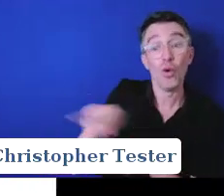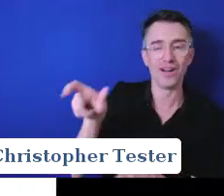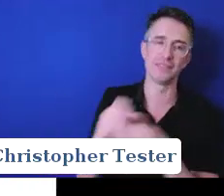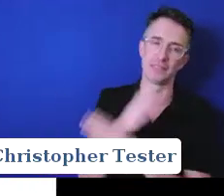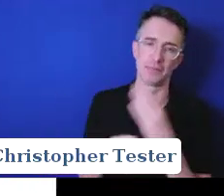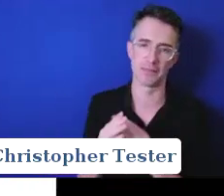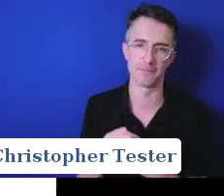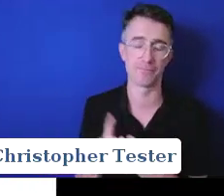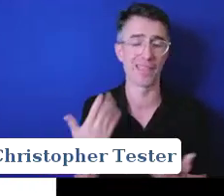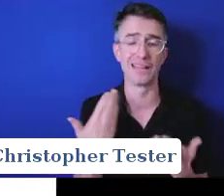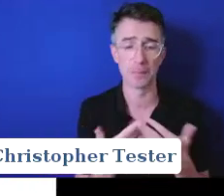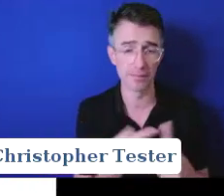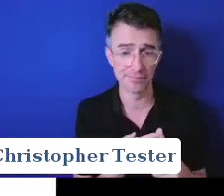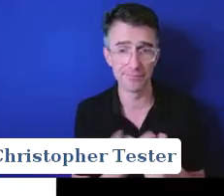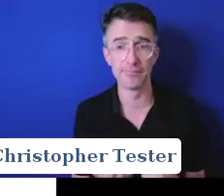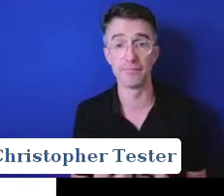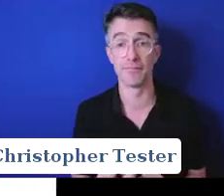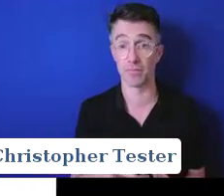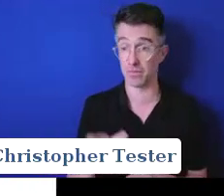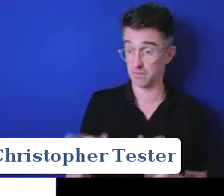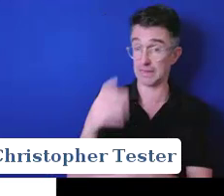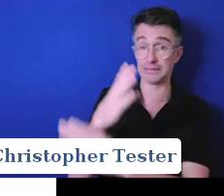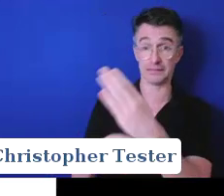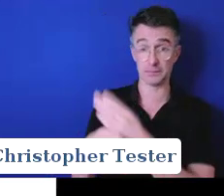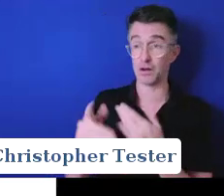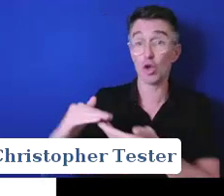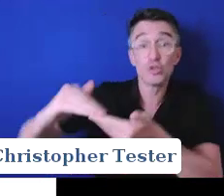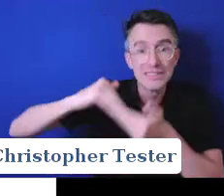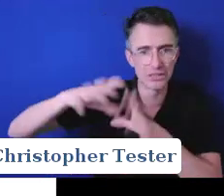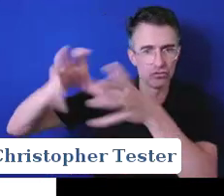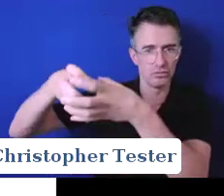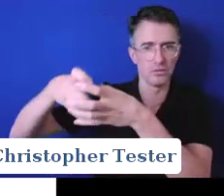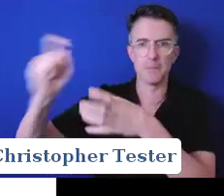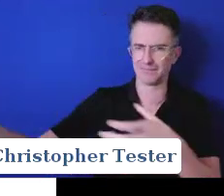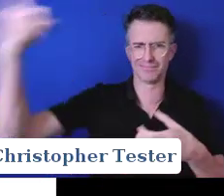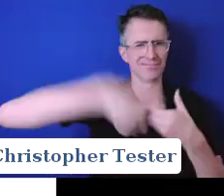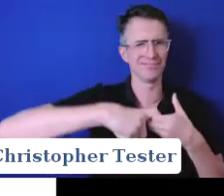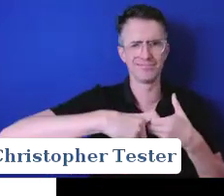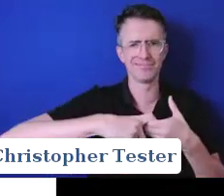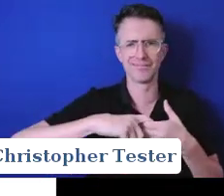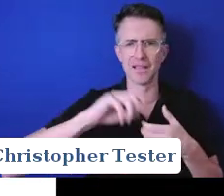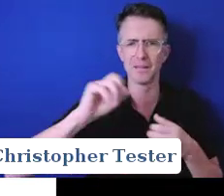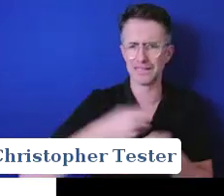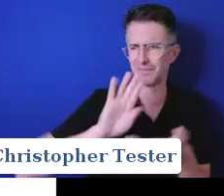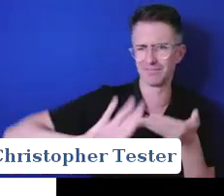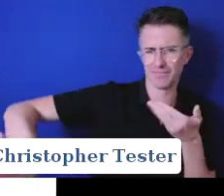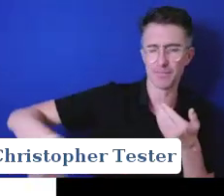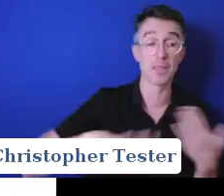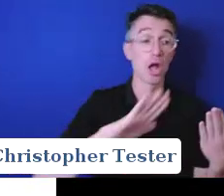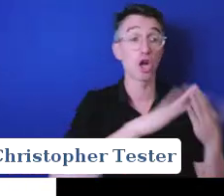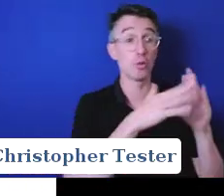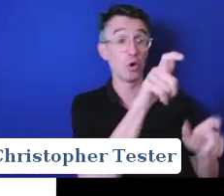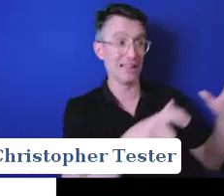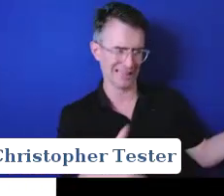organization of persons with disabilities, and then community members, including commune chiefs,